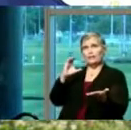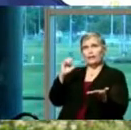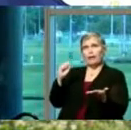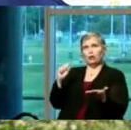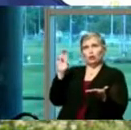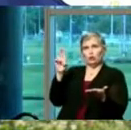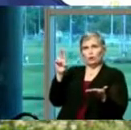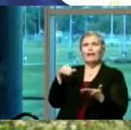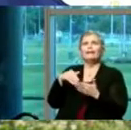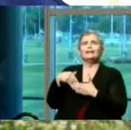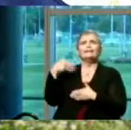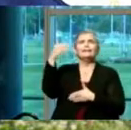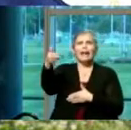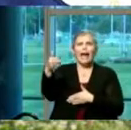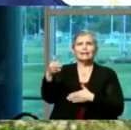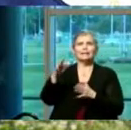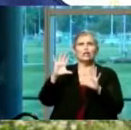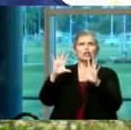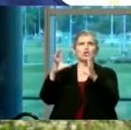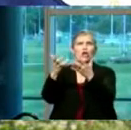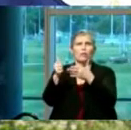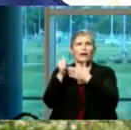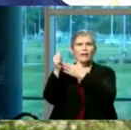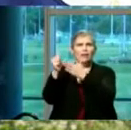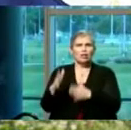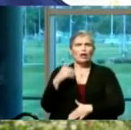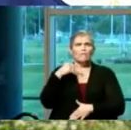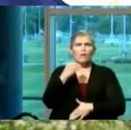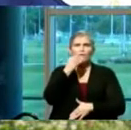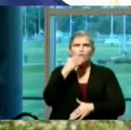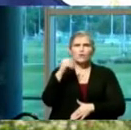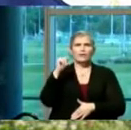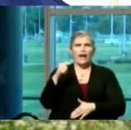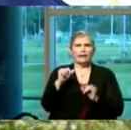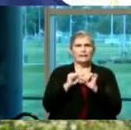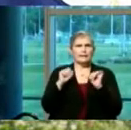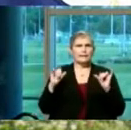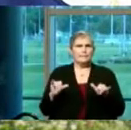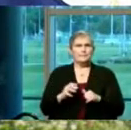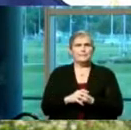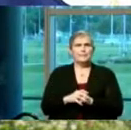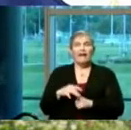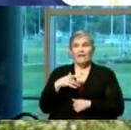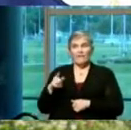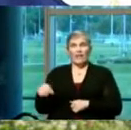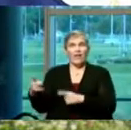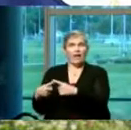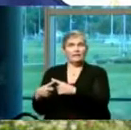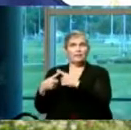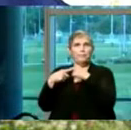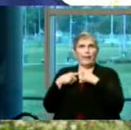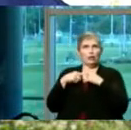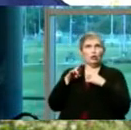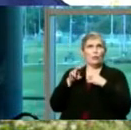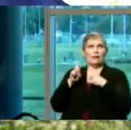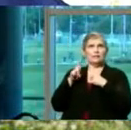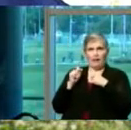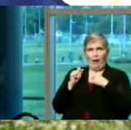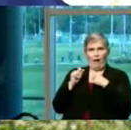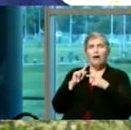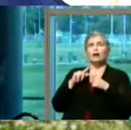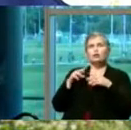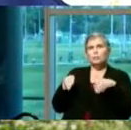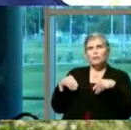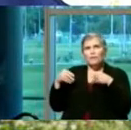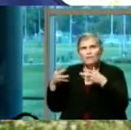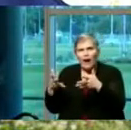are the next generation of leaders in our food and agricultural system. And I believe that they are depending upon us to leave them a better system